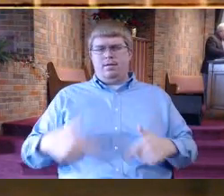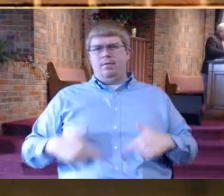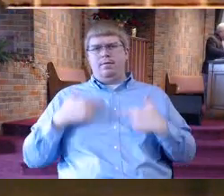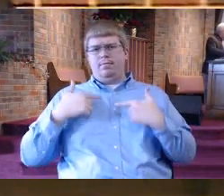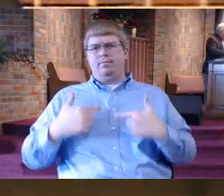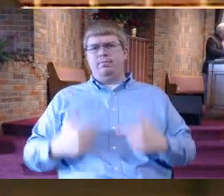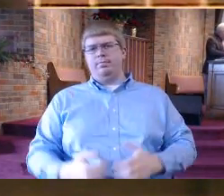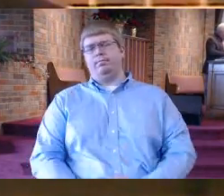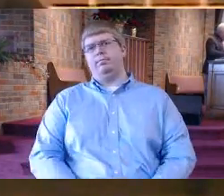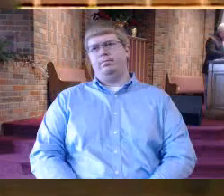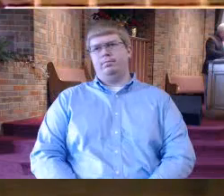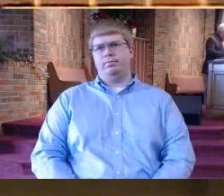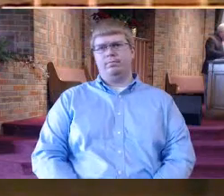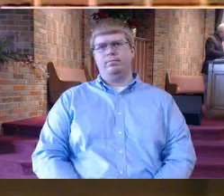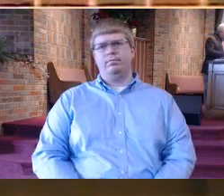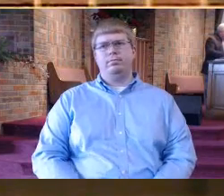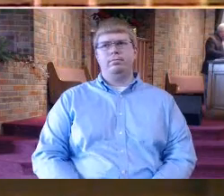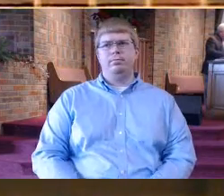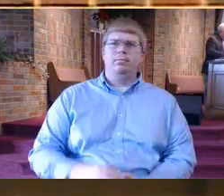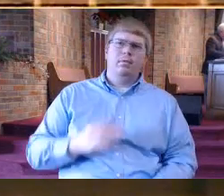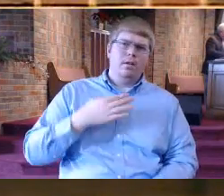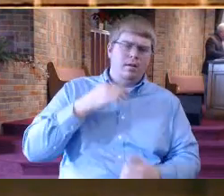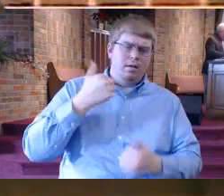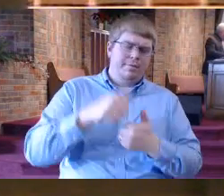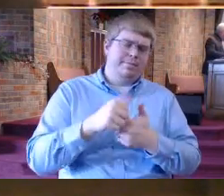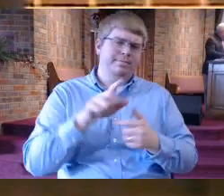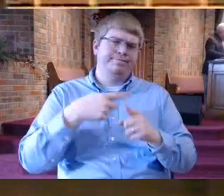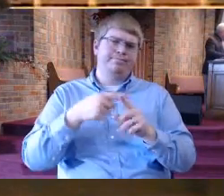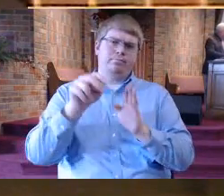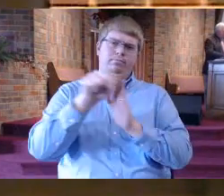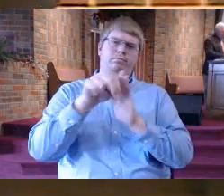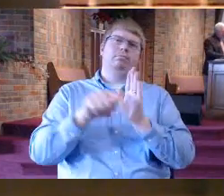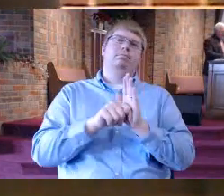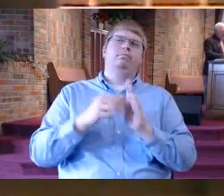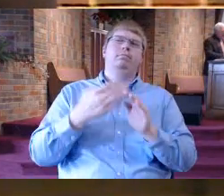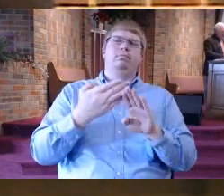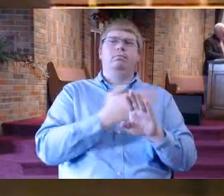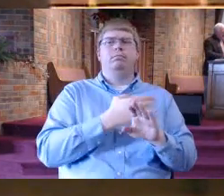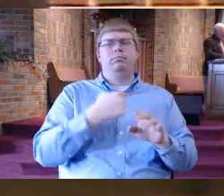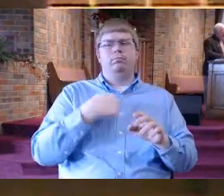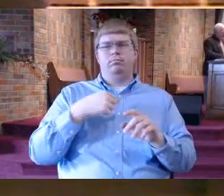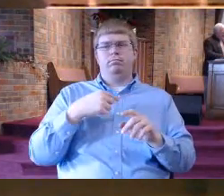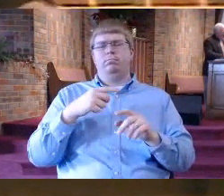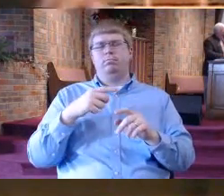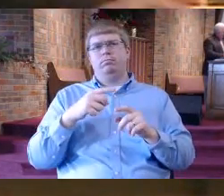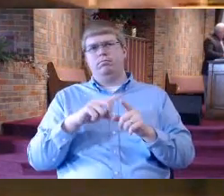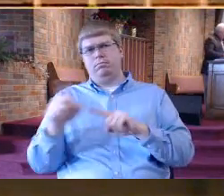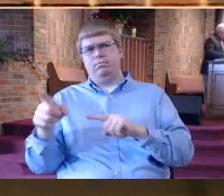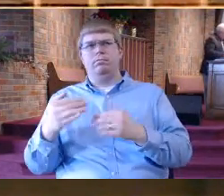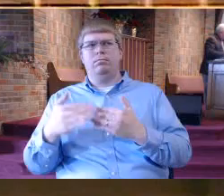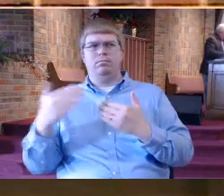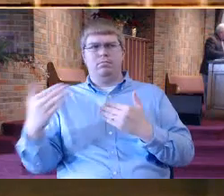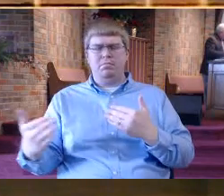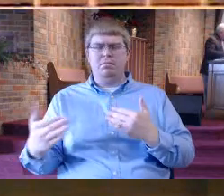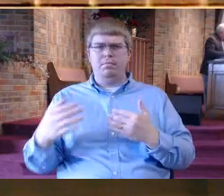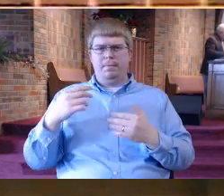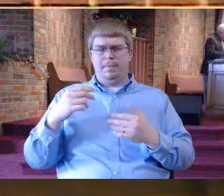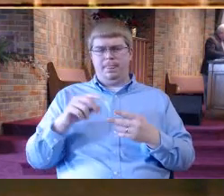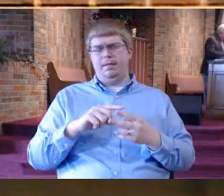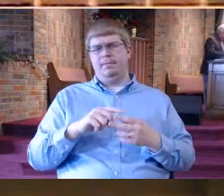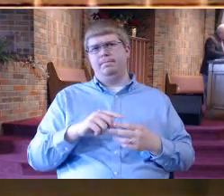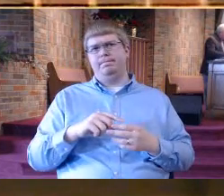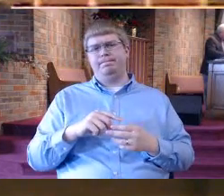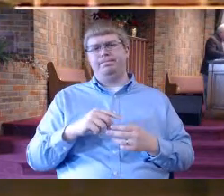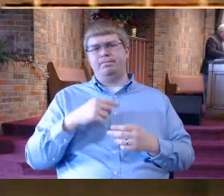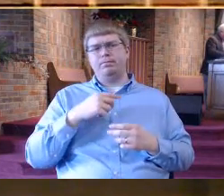I want to make one New Testament application to this before we leave that thought. And if you'd like to follow along, I'm going to be reading